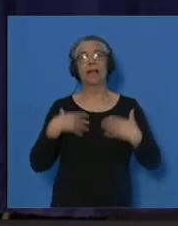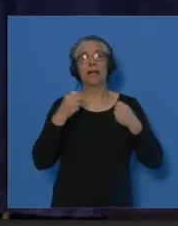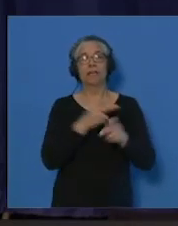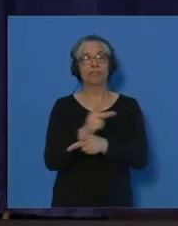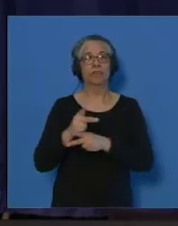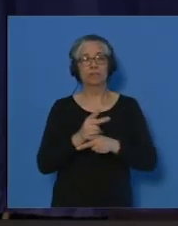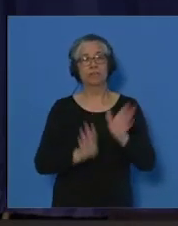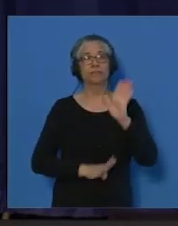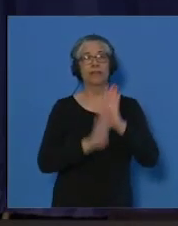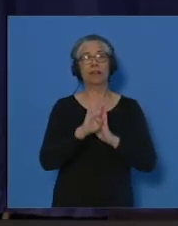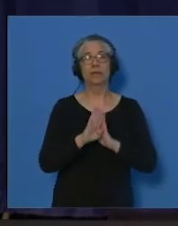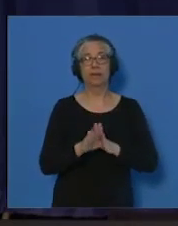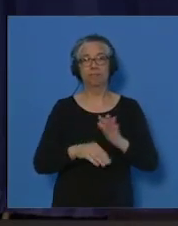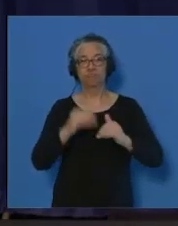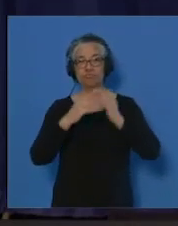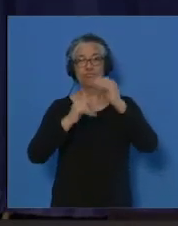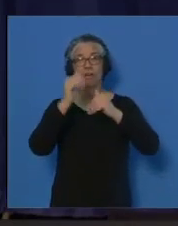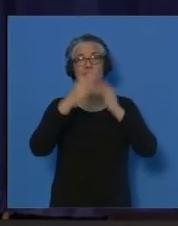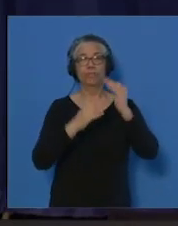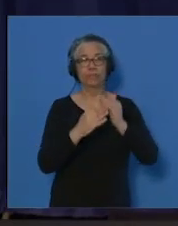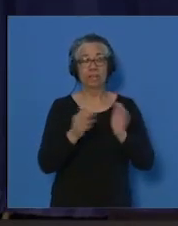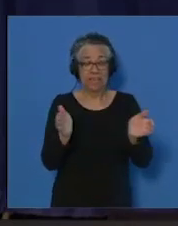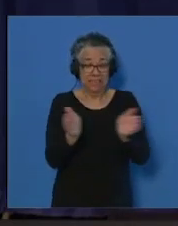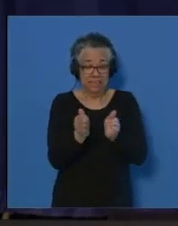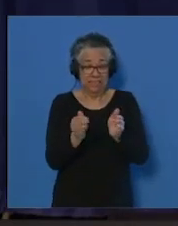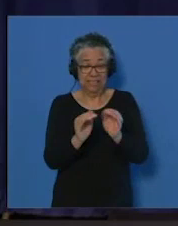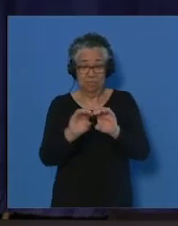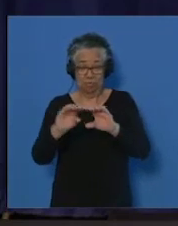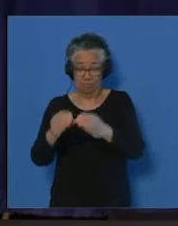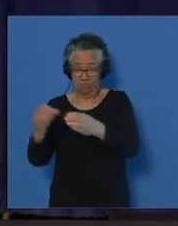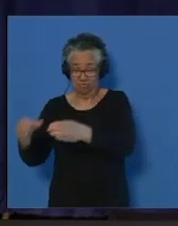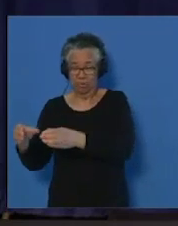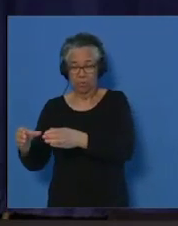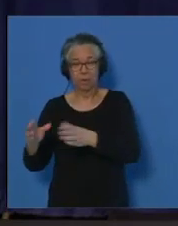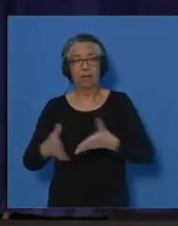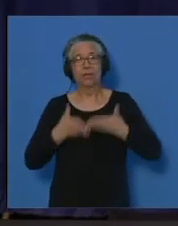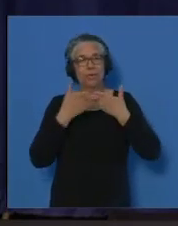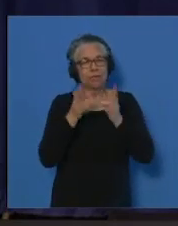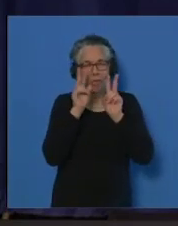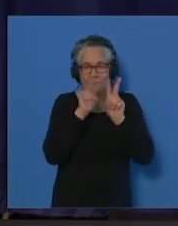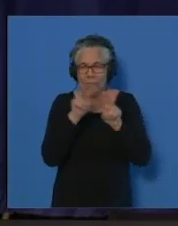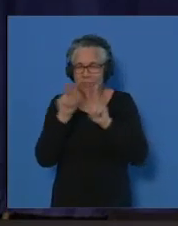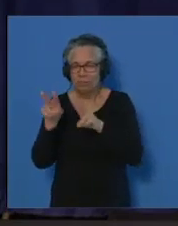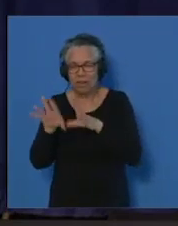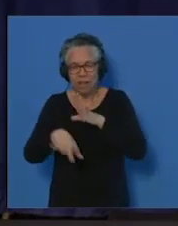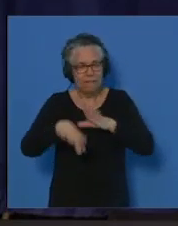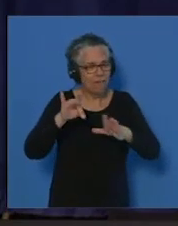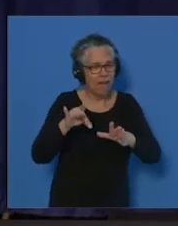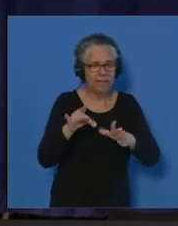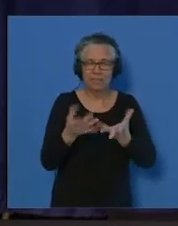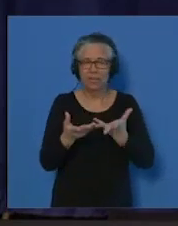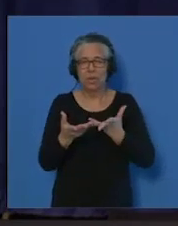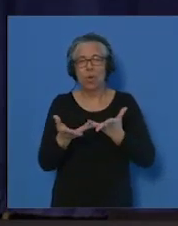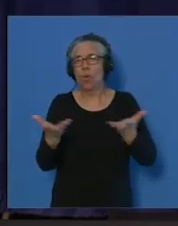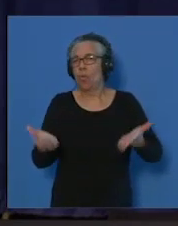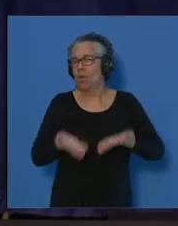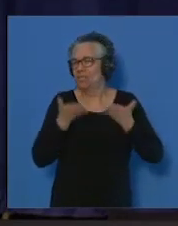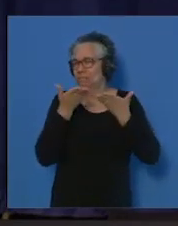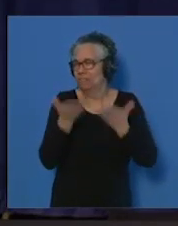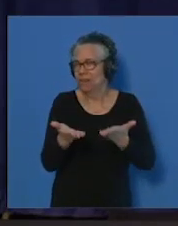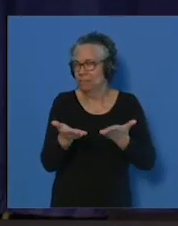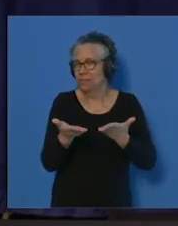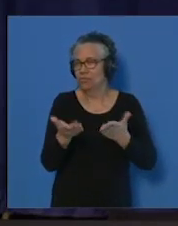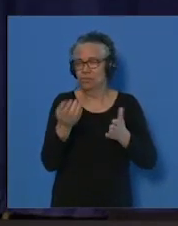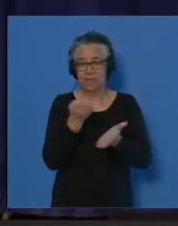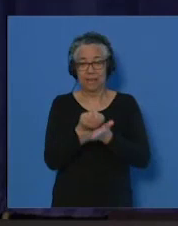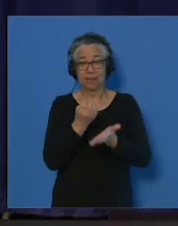construction. The subcommittees will present their observations, findings, initiatives, action plans, and recommendations to the